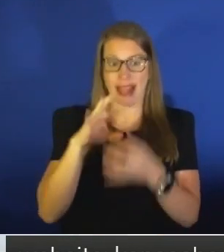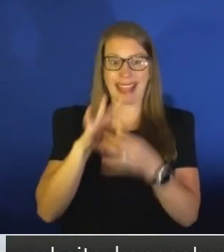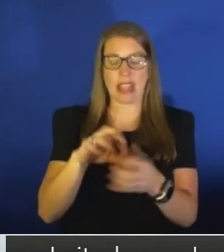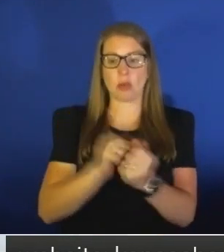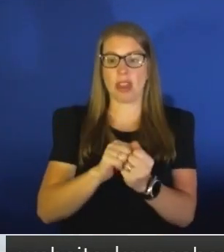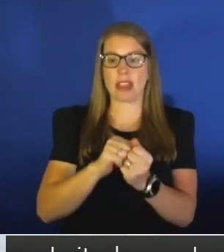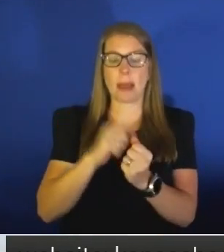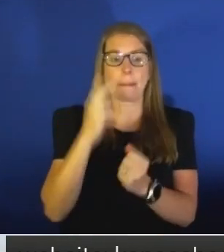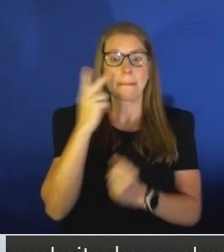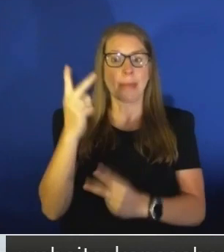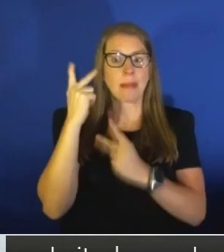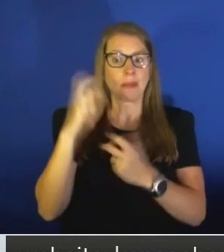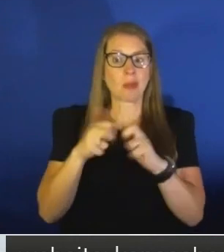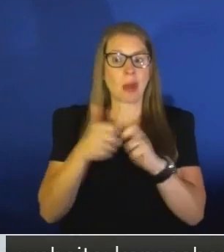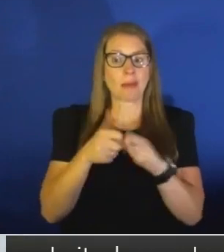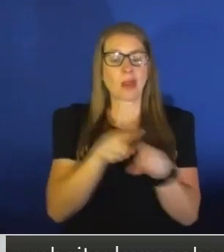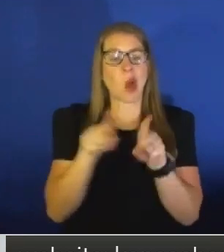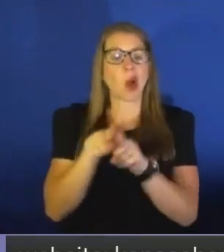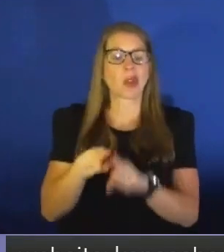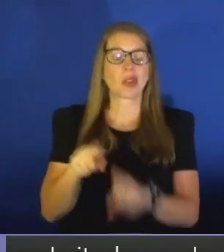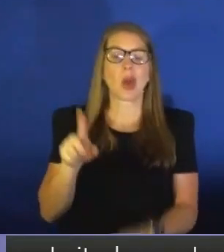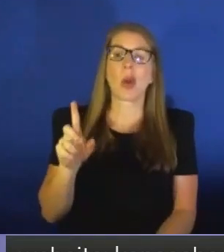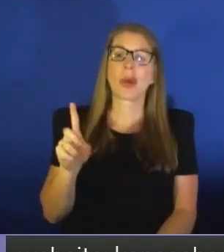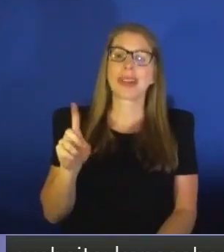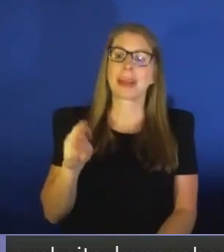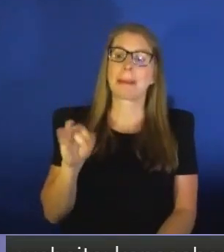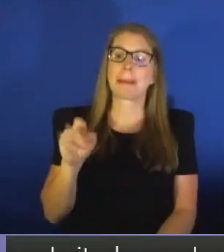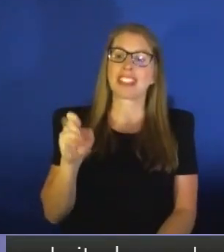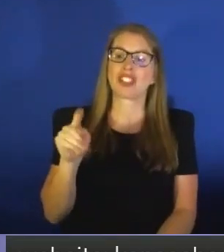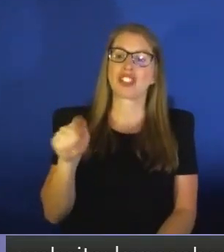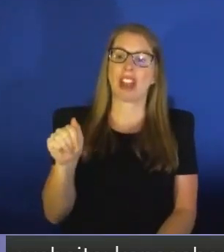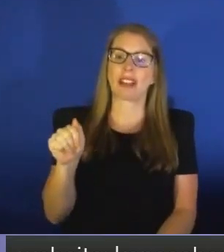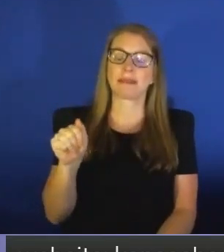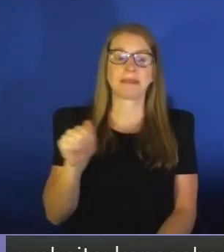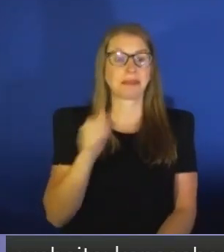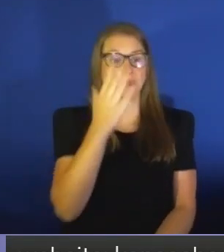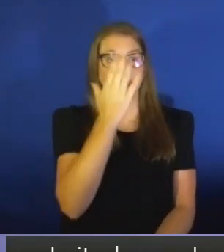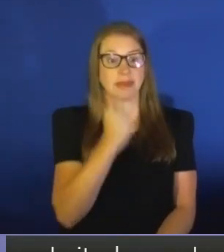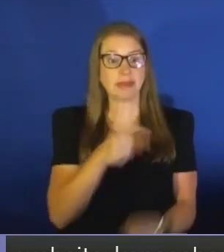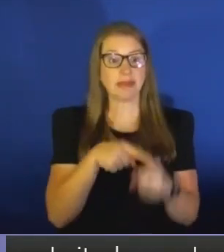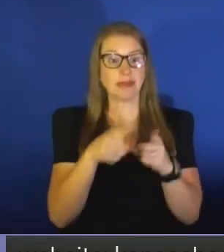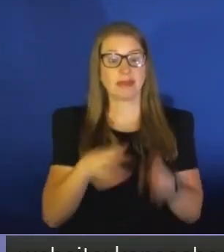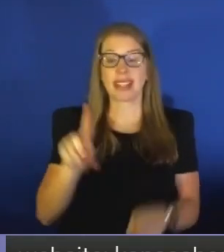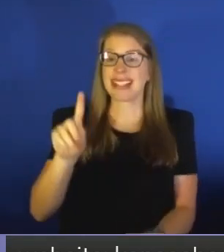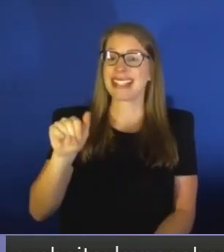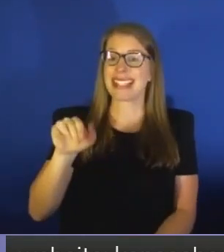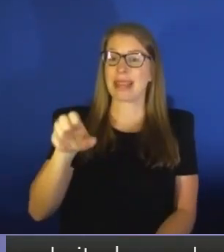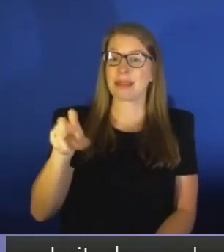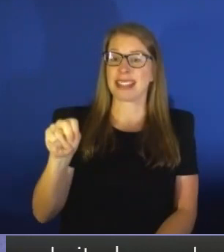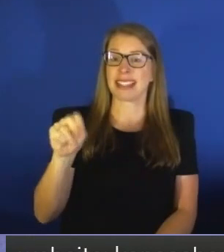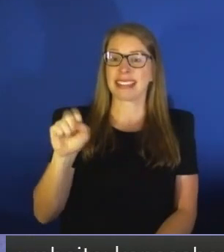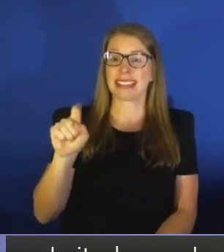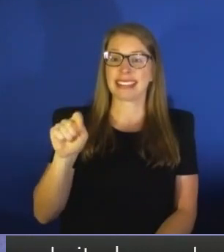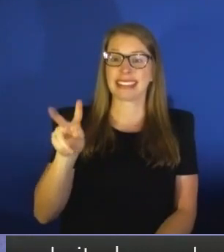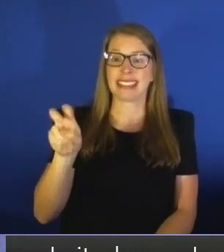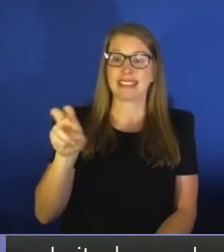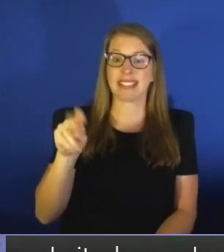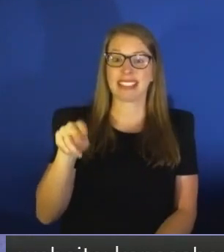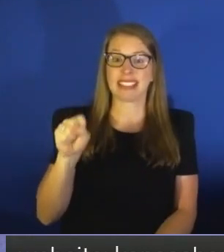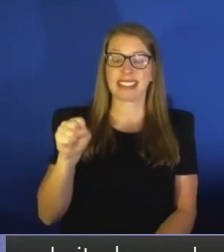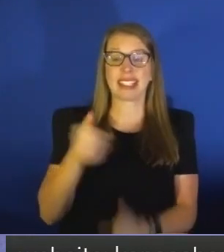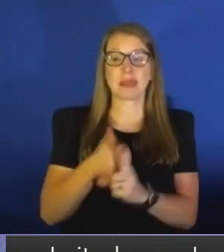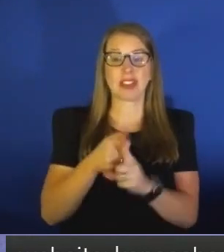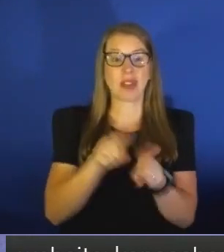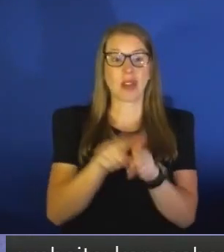and dementia. So glad to have joining us this morning sleep specialist Dr. Damien Stevens, who is also a pulmonologist here at the health system. Good